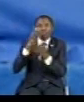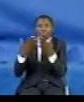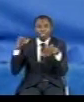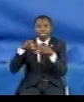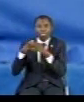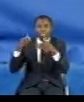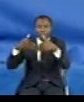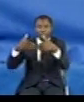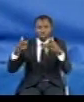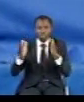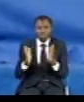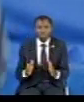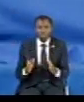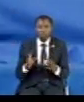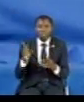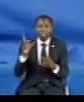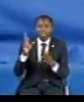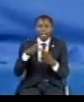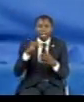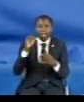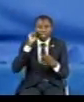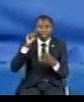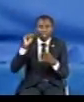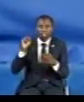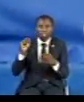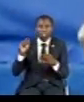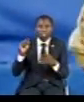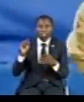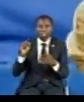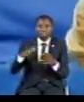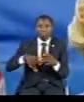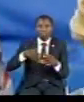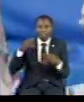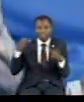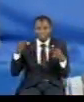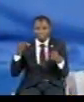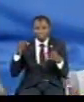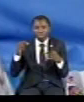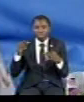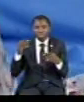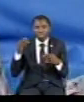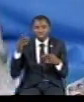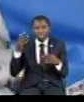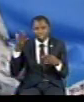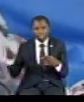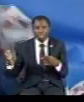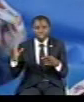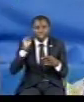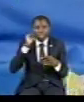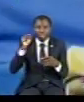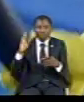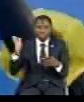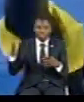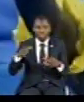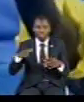was somebody that saw how she fell and went inside there and bring her out, try to,